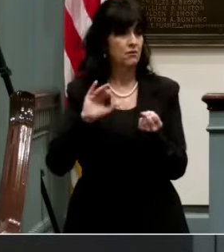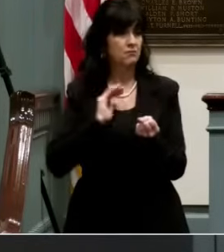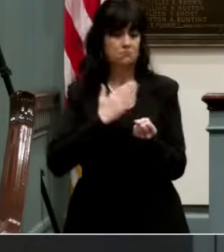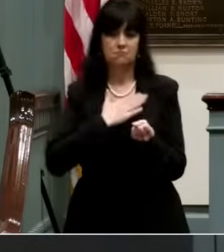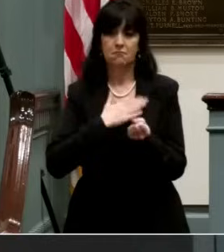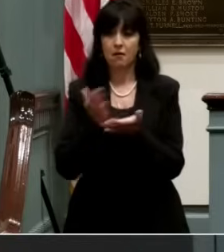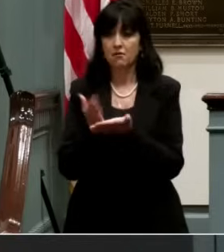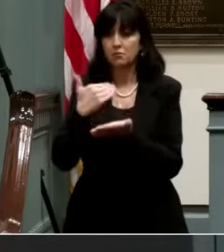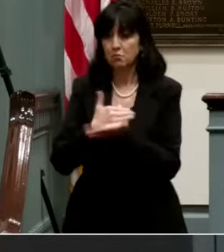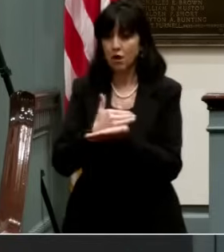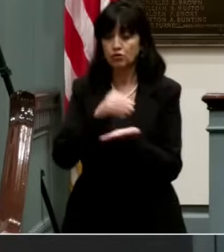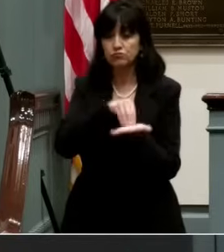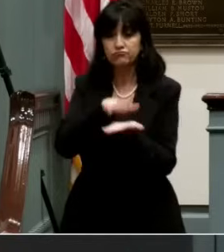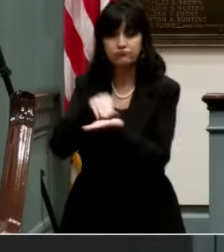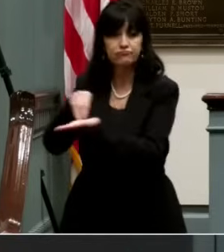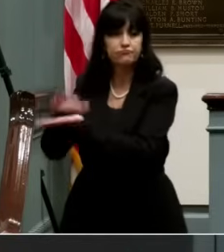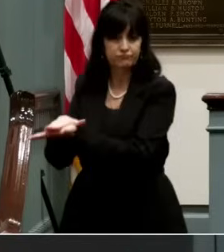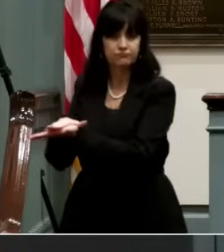budgets.